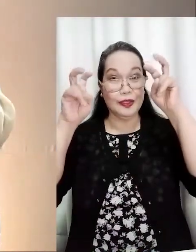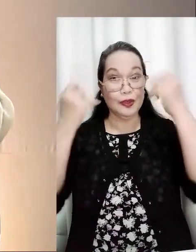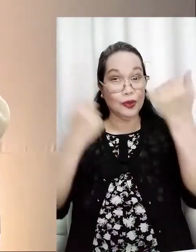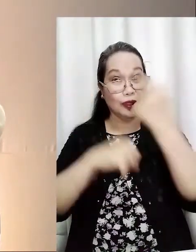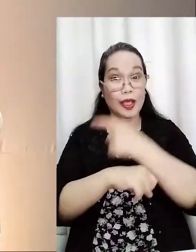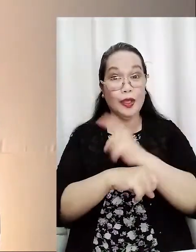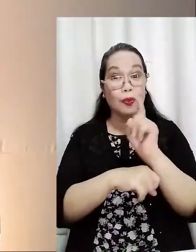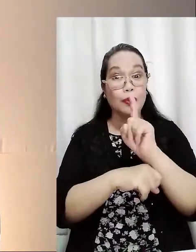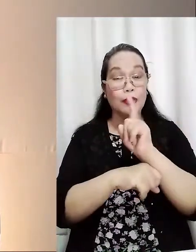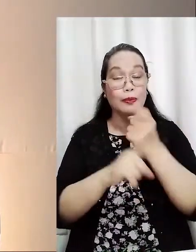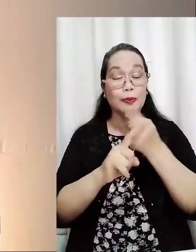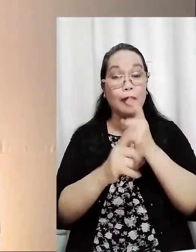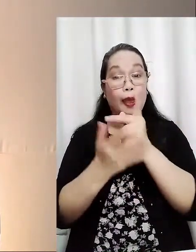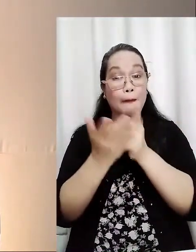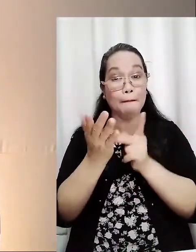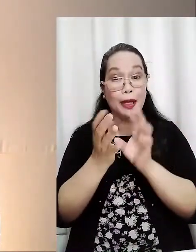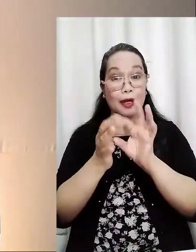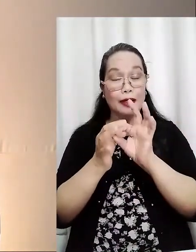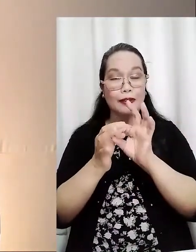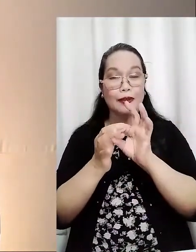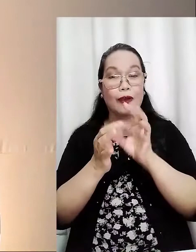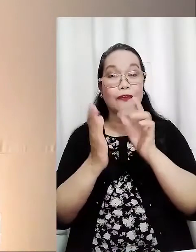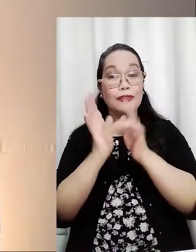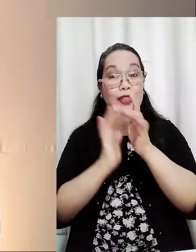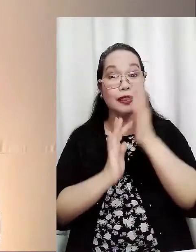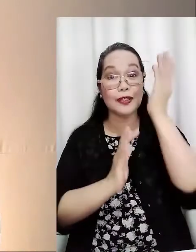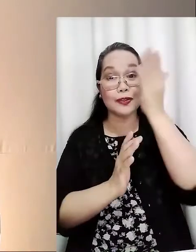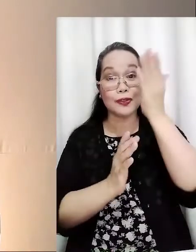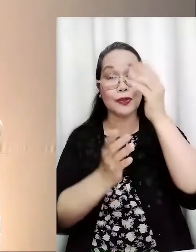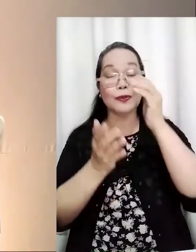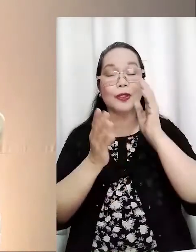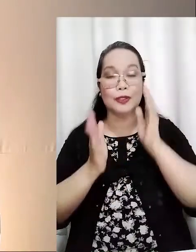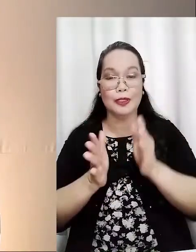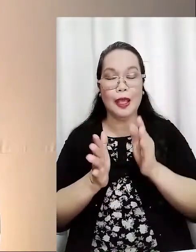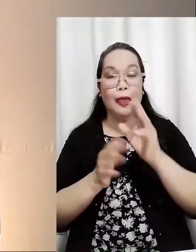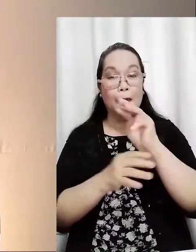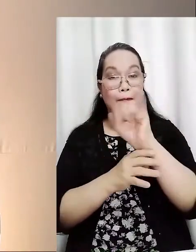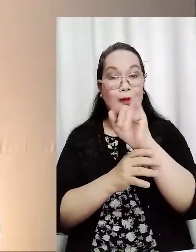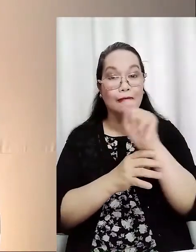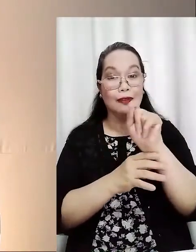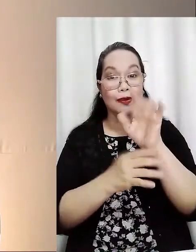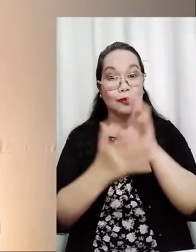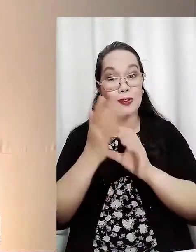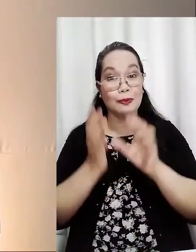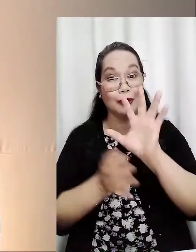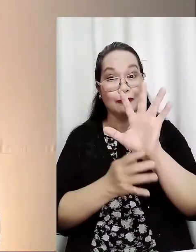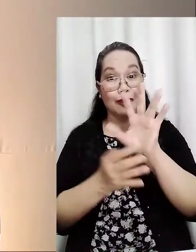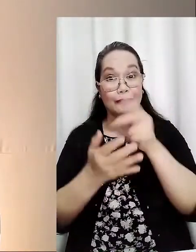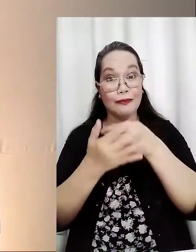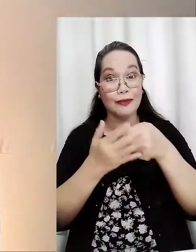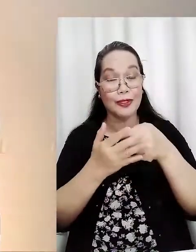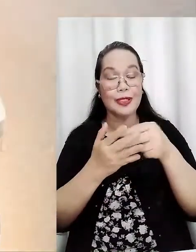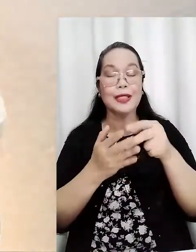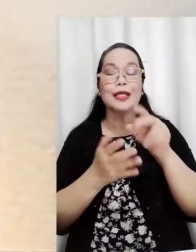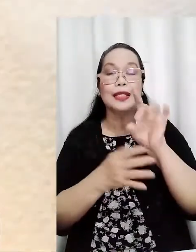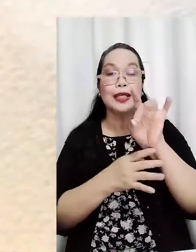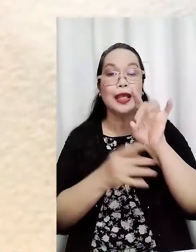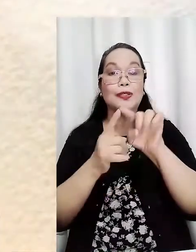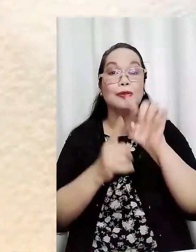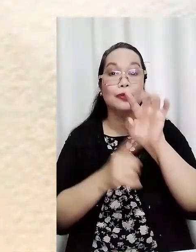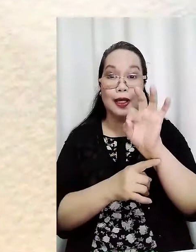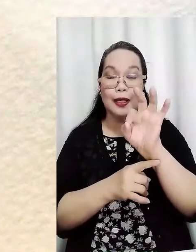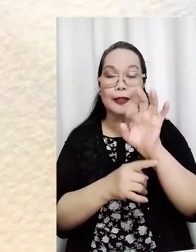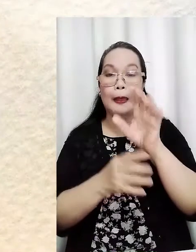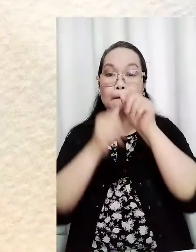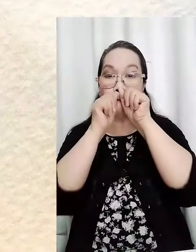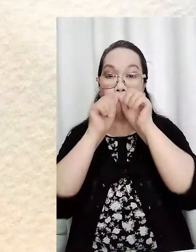based on this portion of the Beatitude, Matthew chapter 5, verses 8 to 9, and it goes this way. Blessed